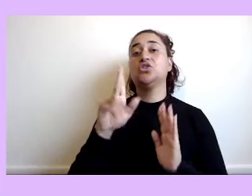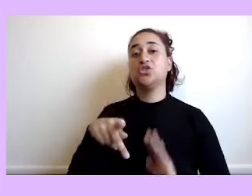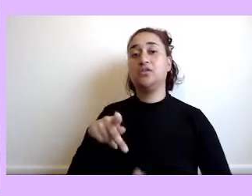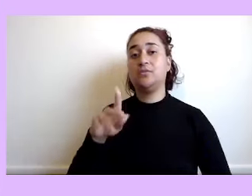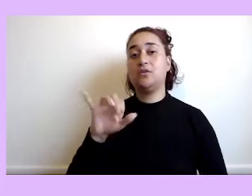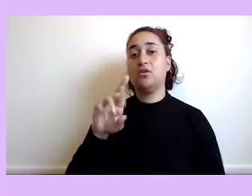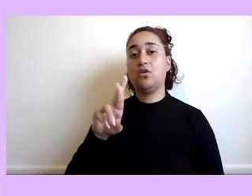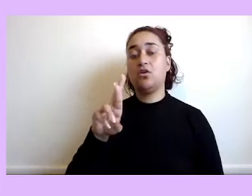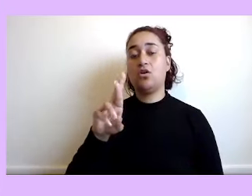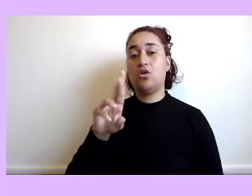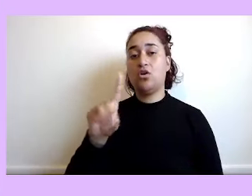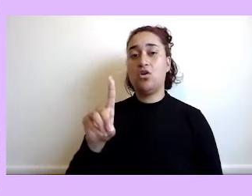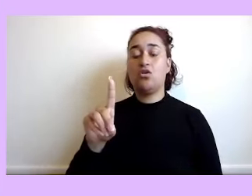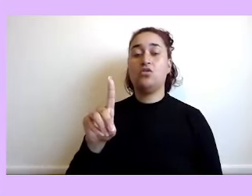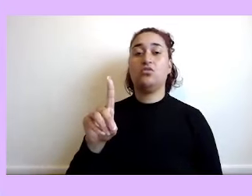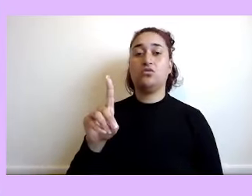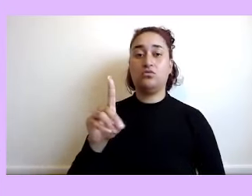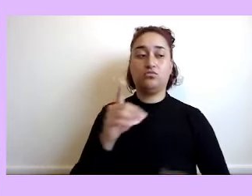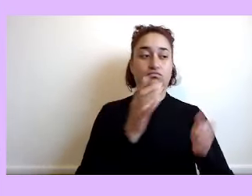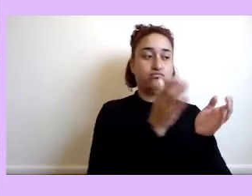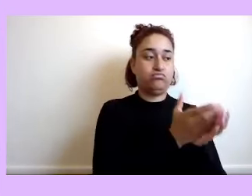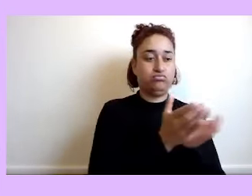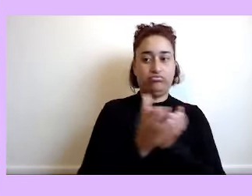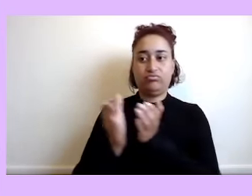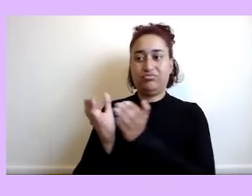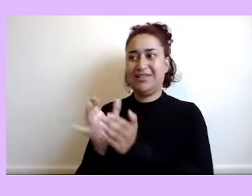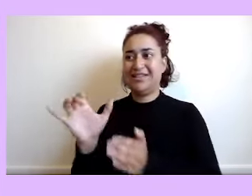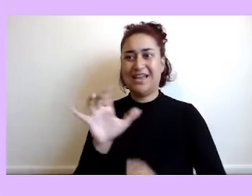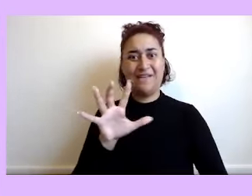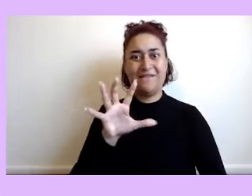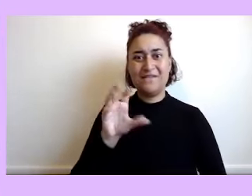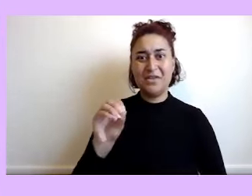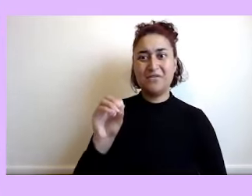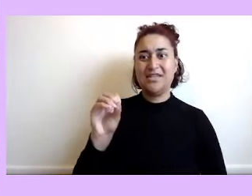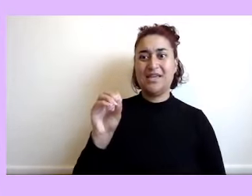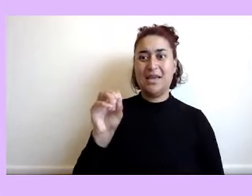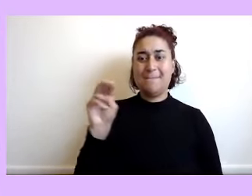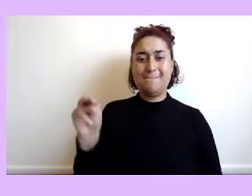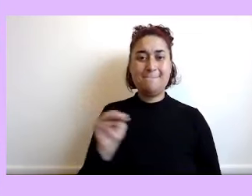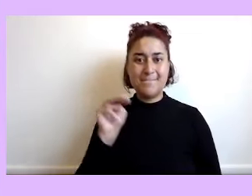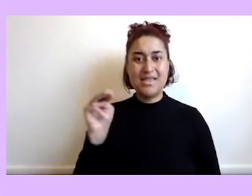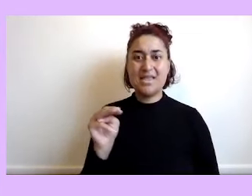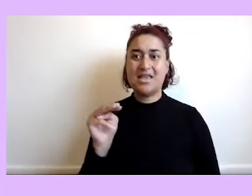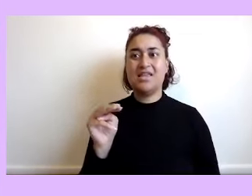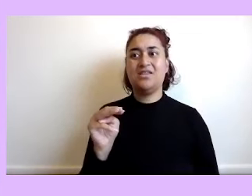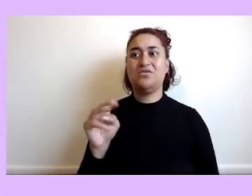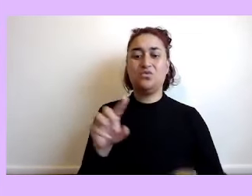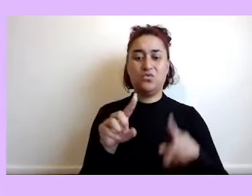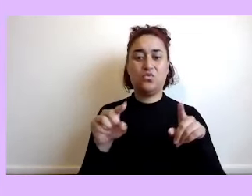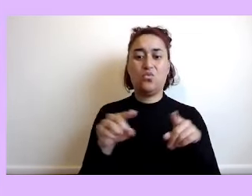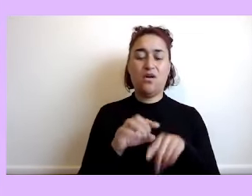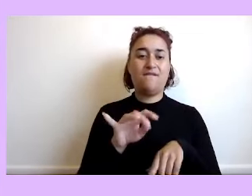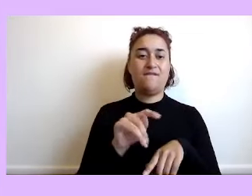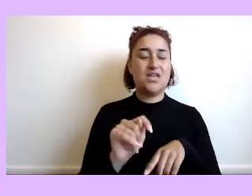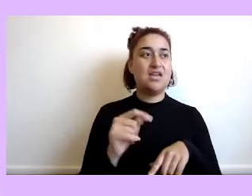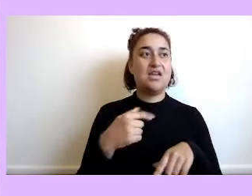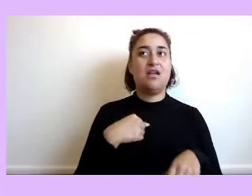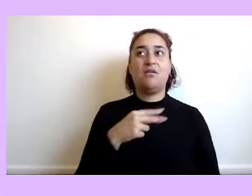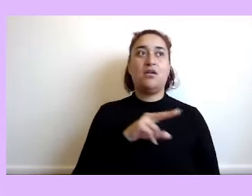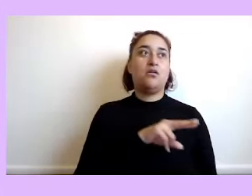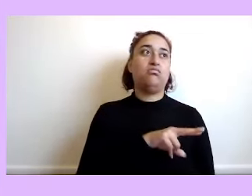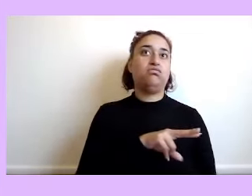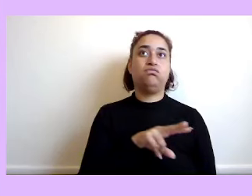50 million square feet. And I'd walk in and out of this building, I'm like, what would it be like if artist